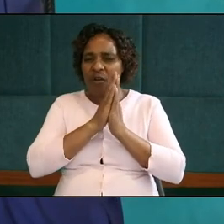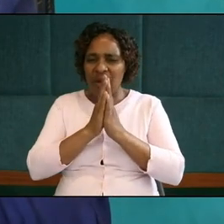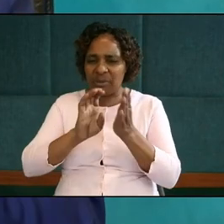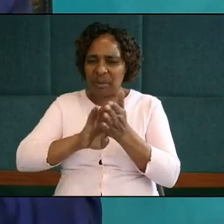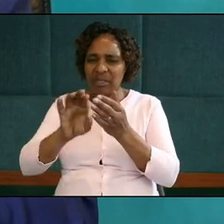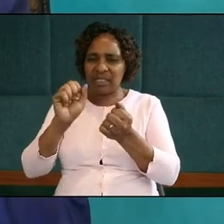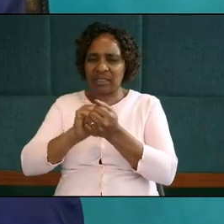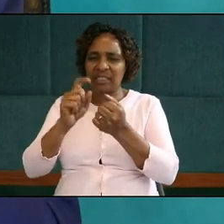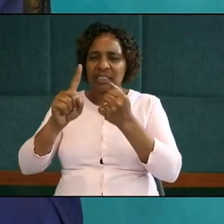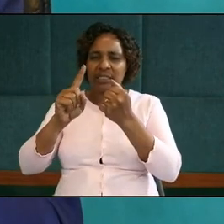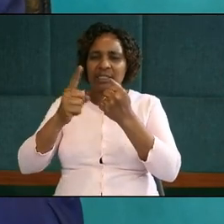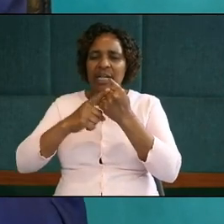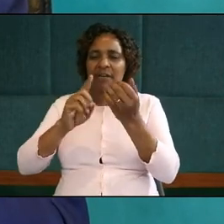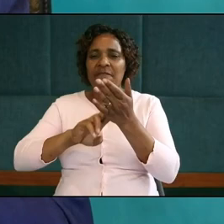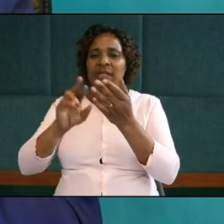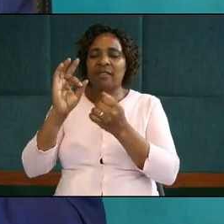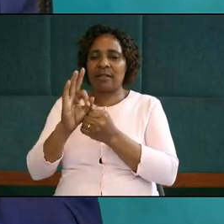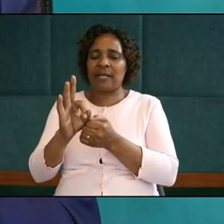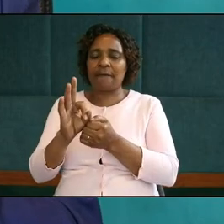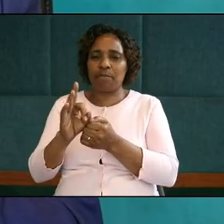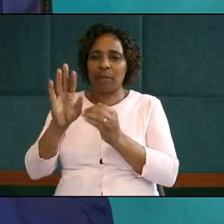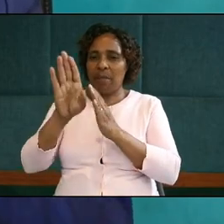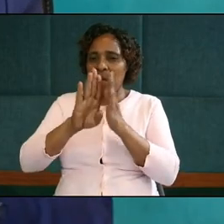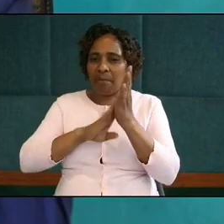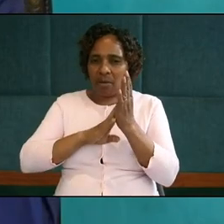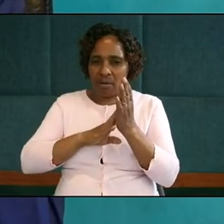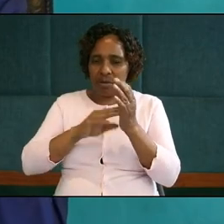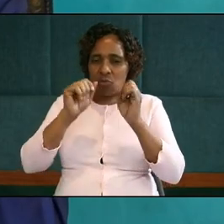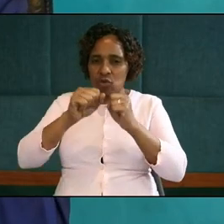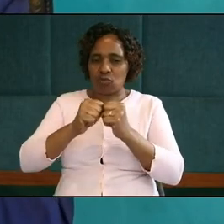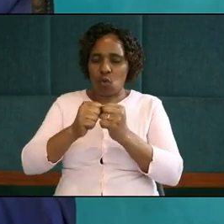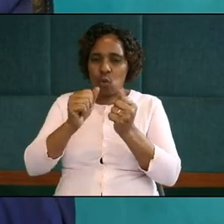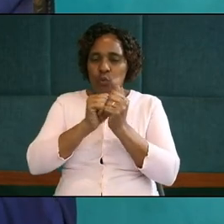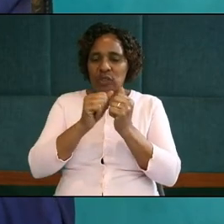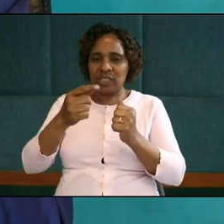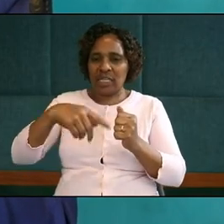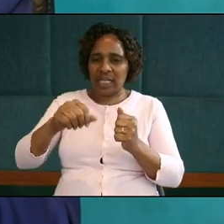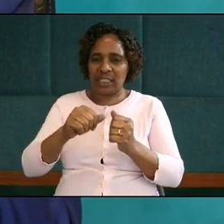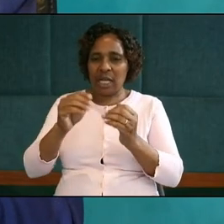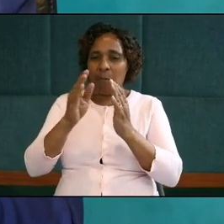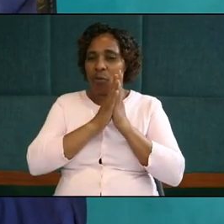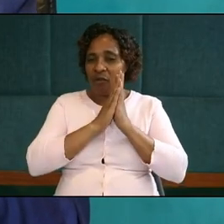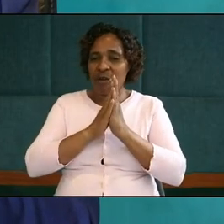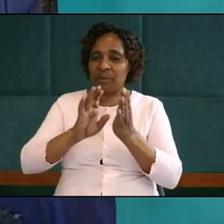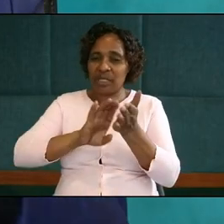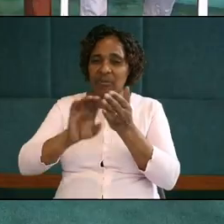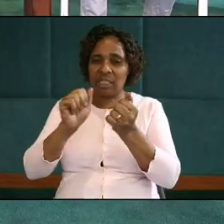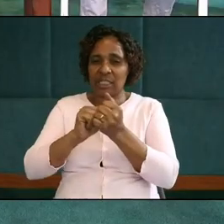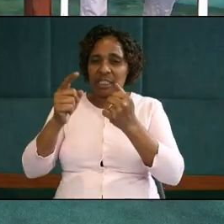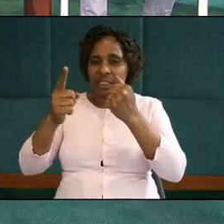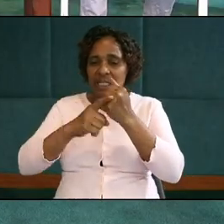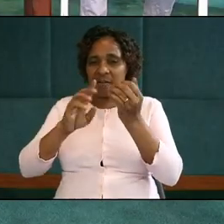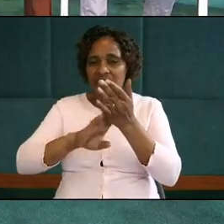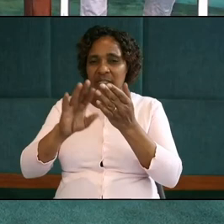3. Unfortunately, it's not there. If you have your Bible, you can just turn with us to the book of Proverbs chapter 16, verse 3.